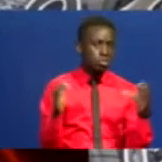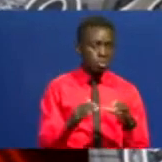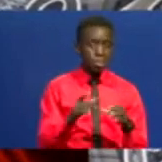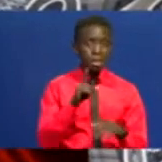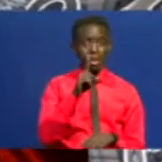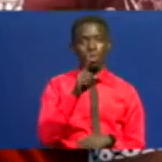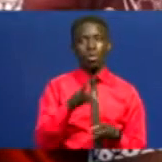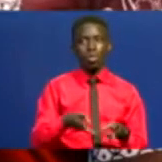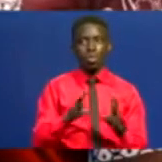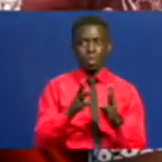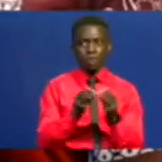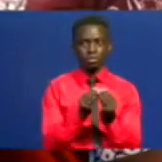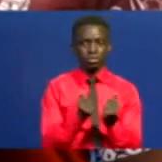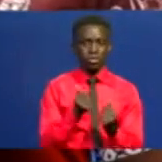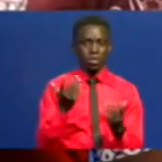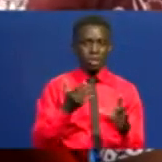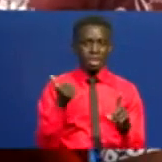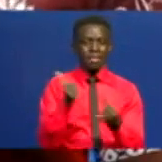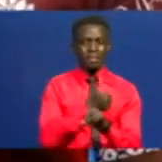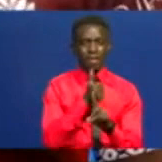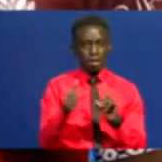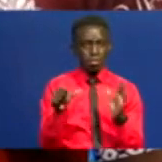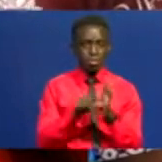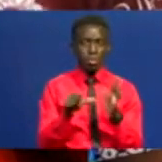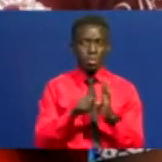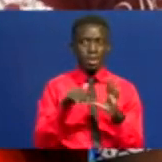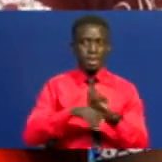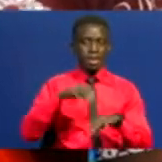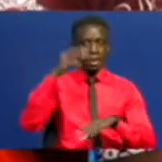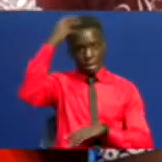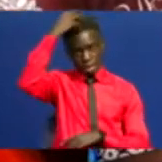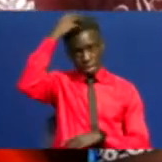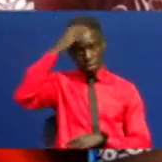of tackling violent extremism in Lamu County.